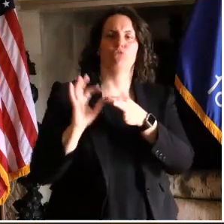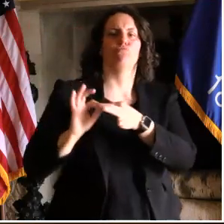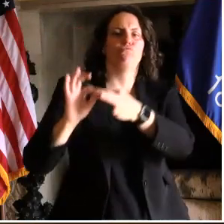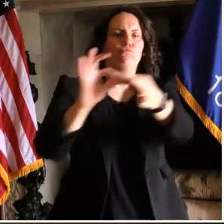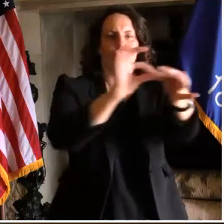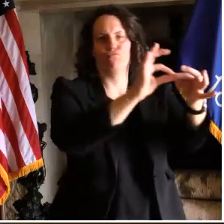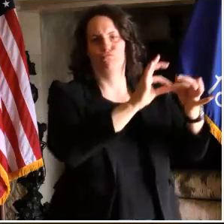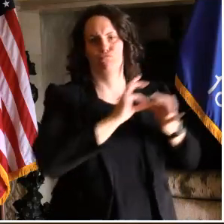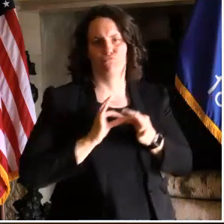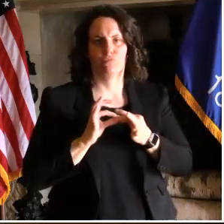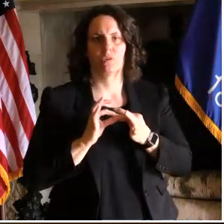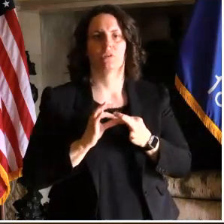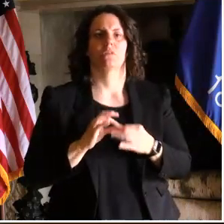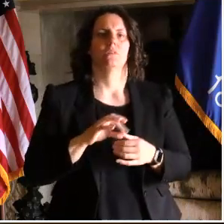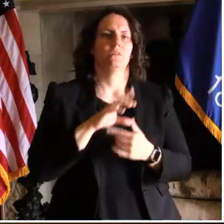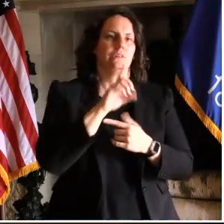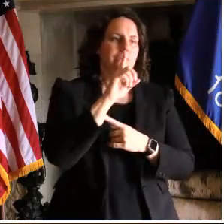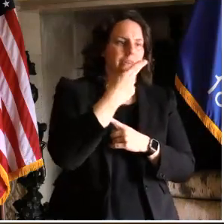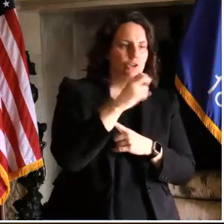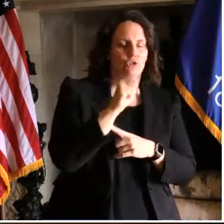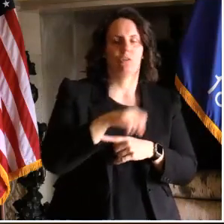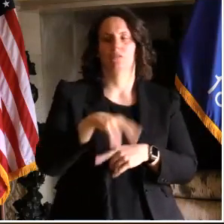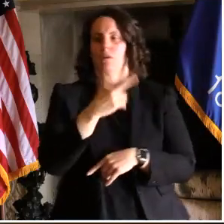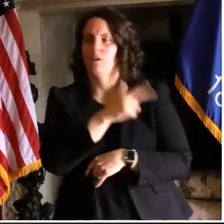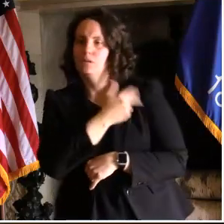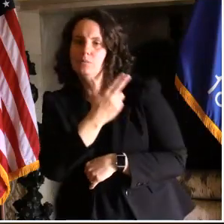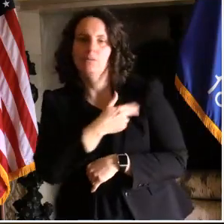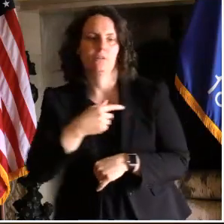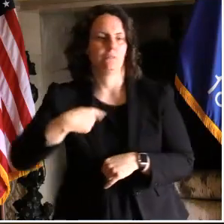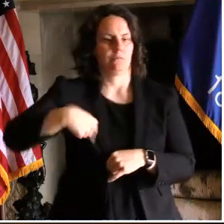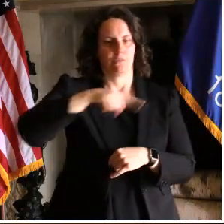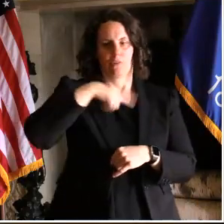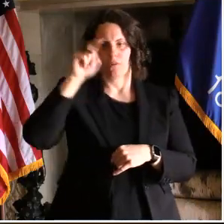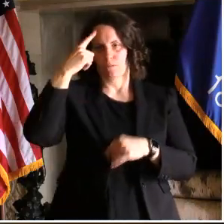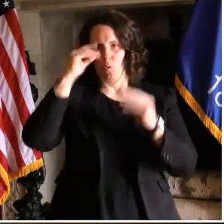the hospitals, and then our logistics and